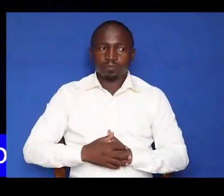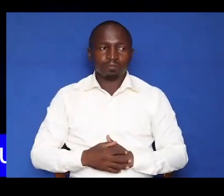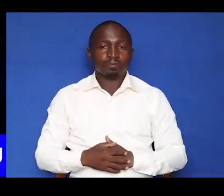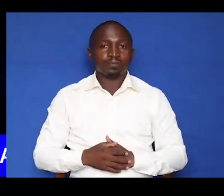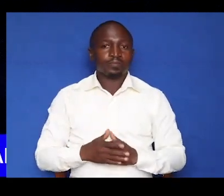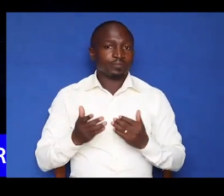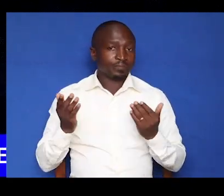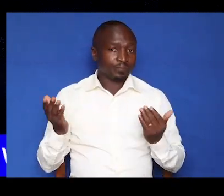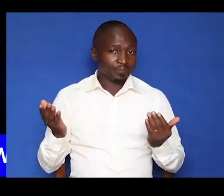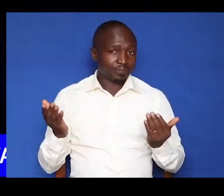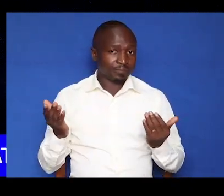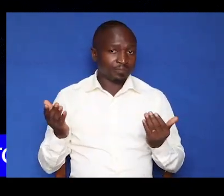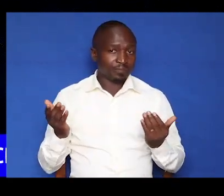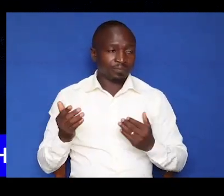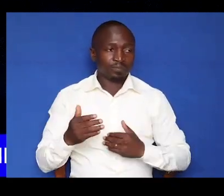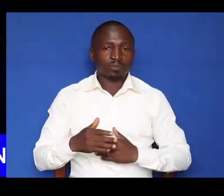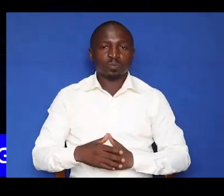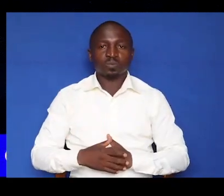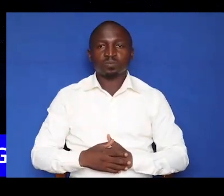My dear student,